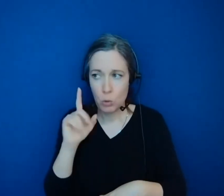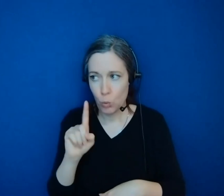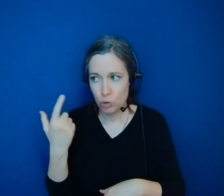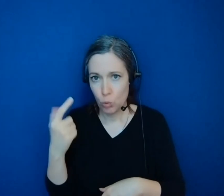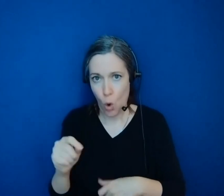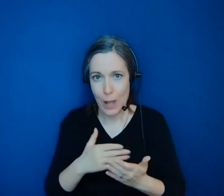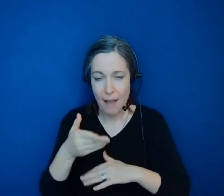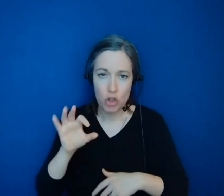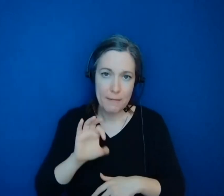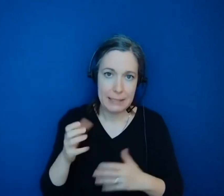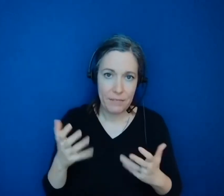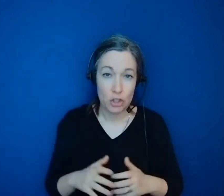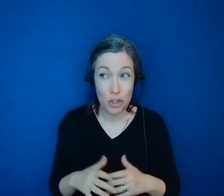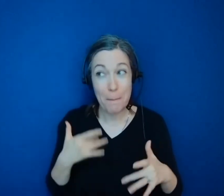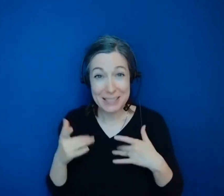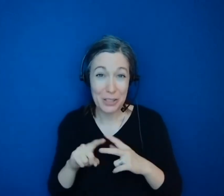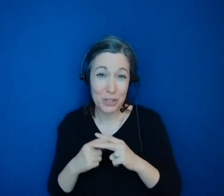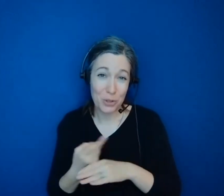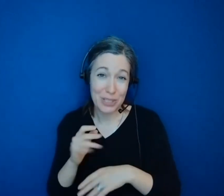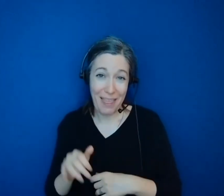so I'm excited to start using that.